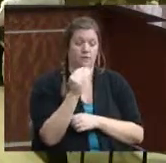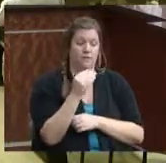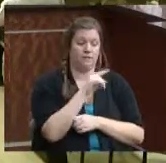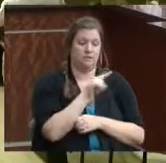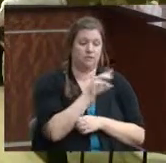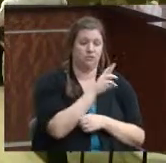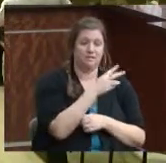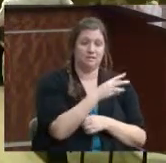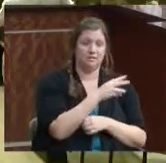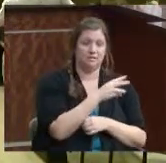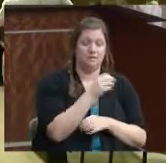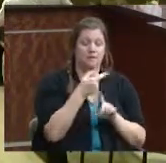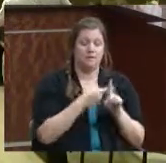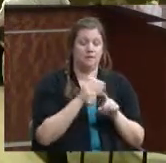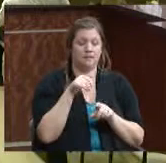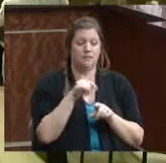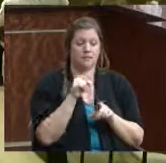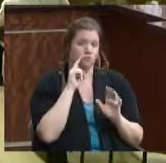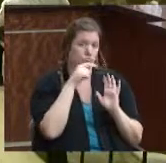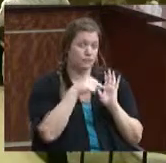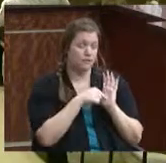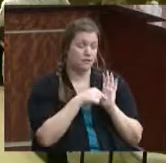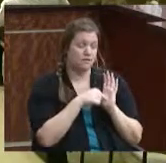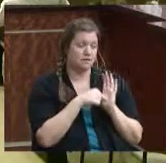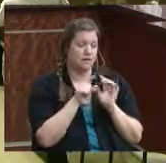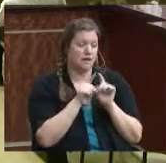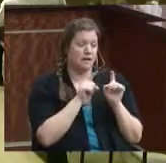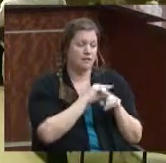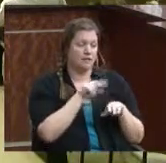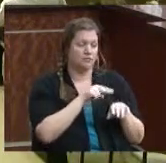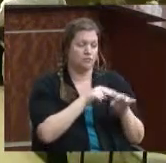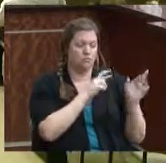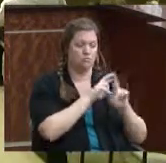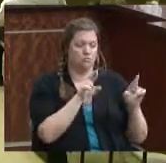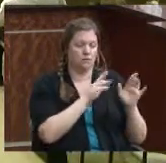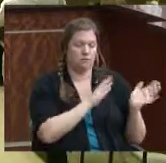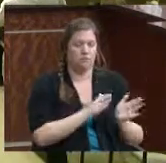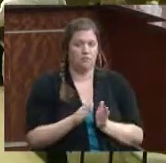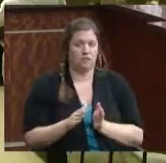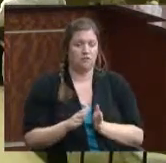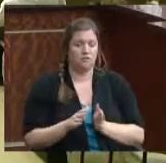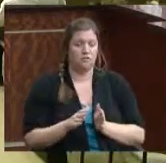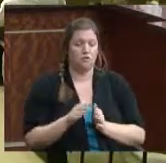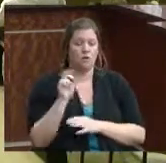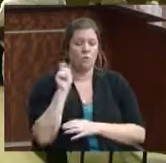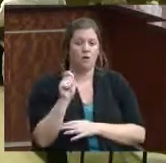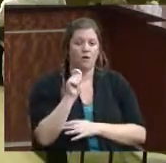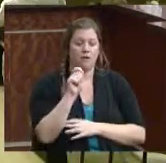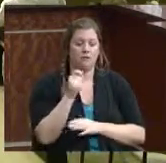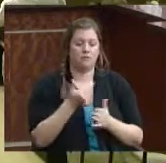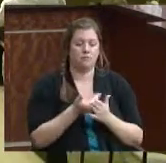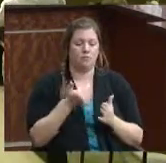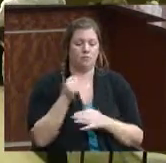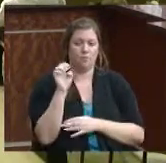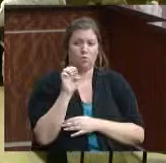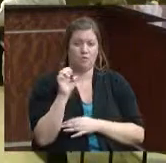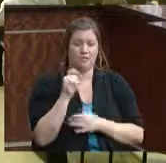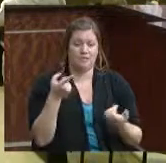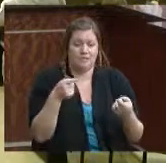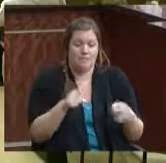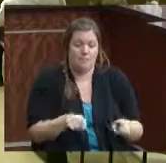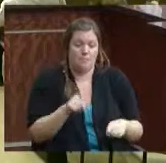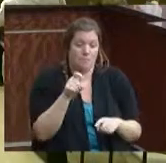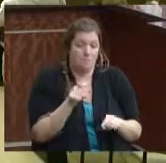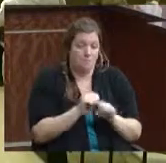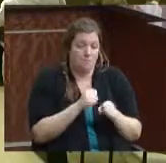2014-16, whereas the month of September has been recognized as National Preparedness Month, and whereas before emergencies occur, we must